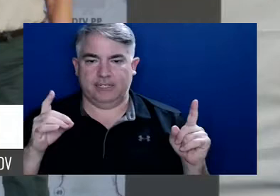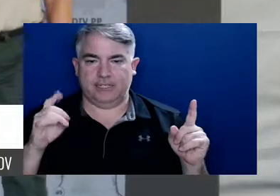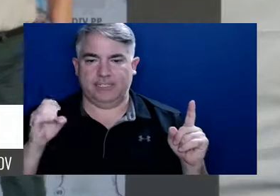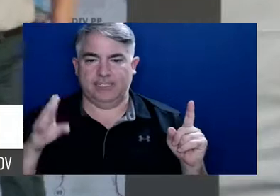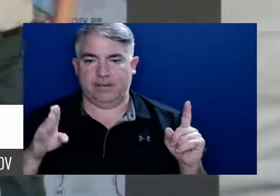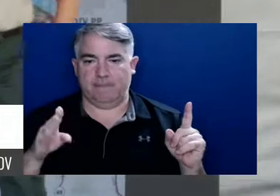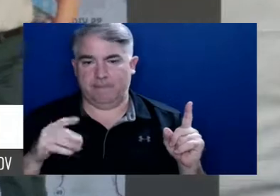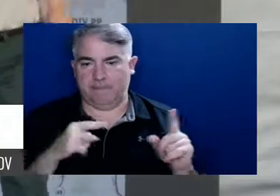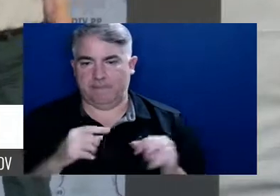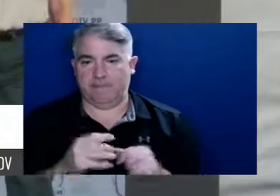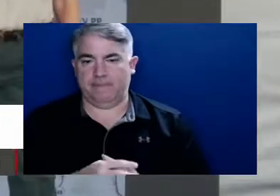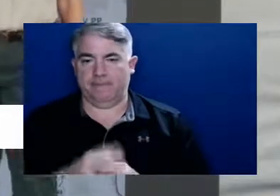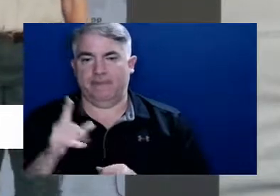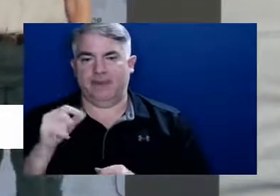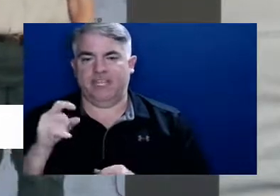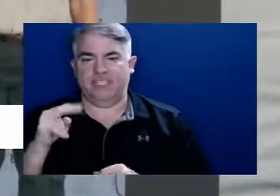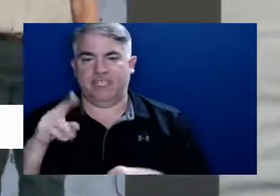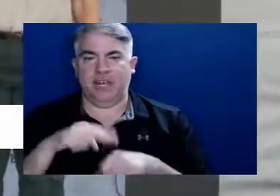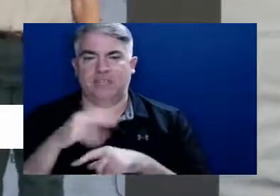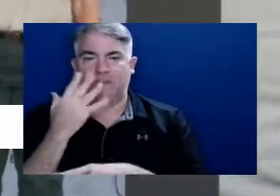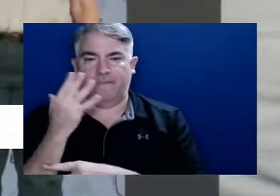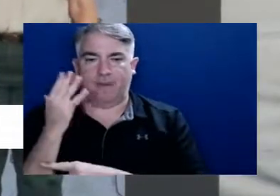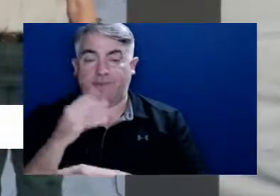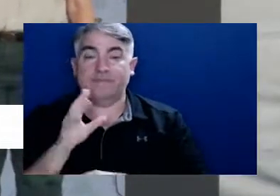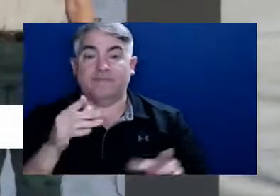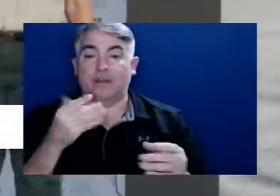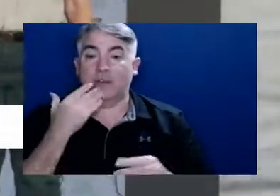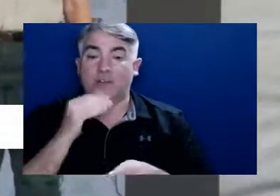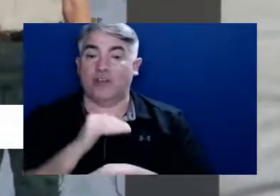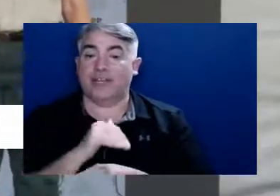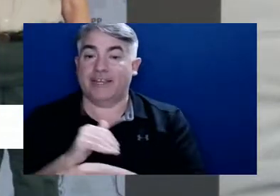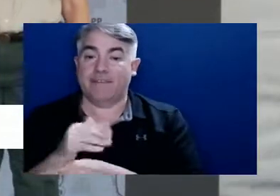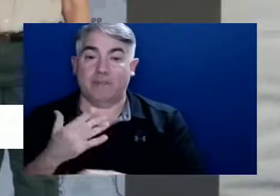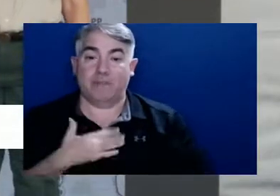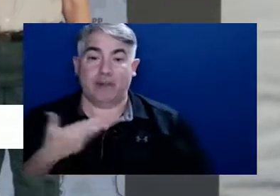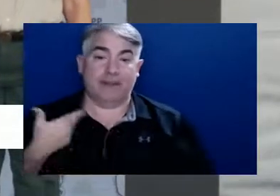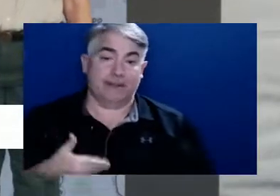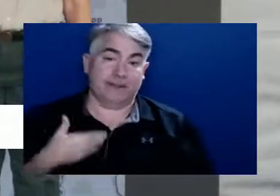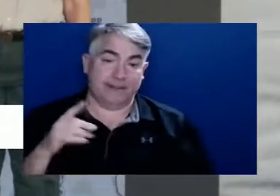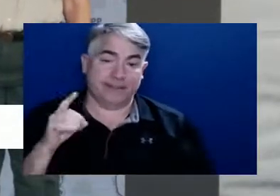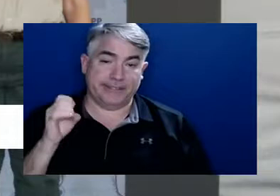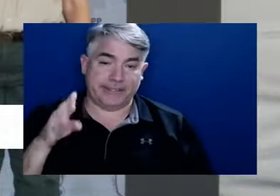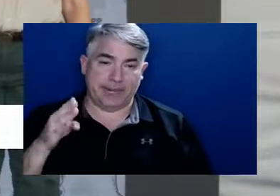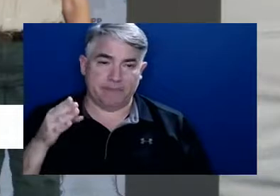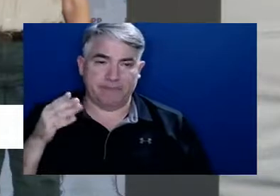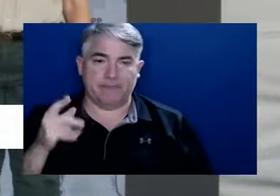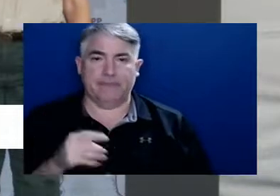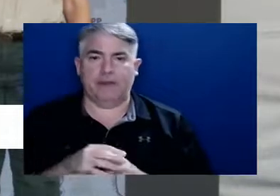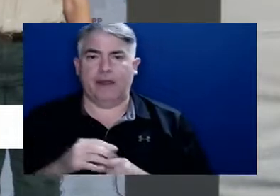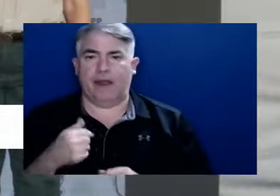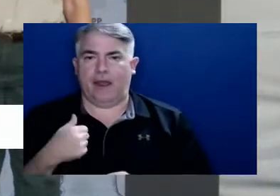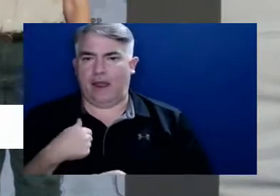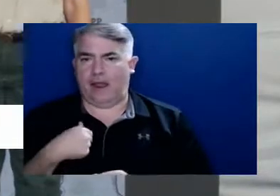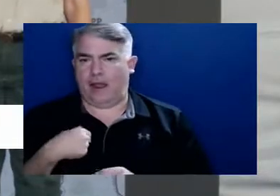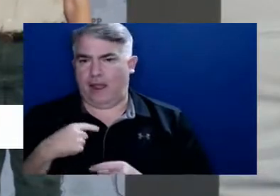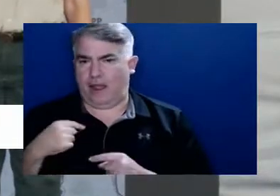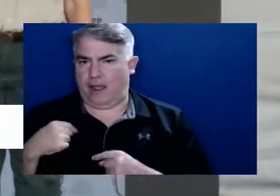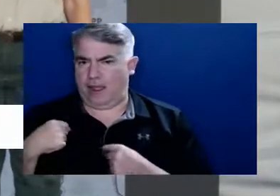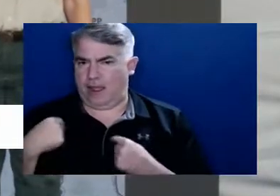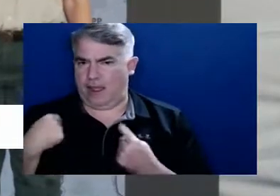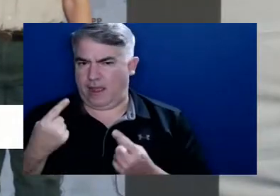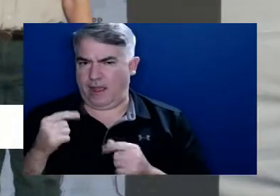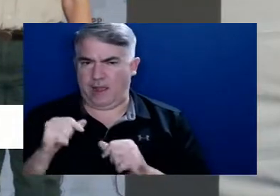Good evening, everybody. My name is Deb Bumpus. I'm the Agency Administrator here on the Lassen National Forest and Forest